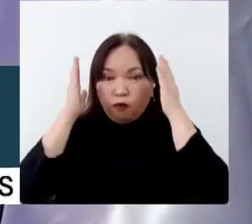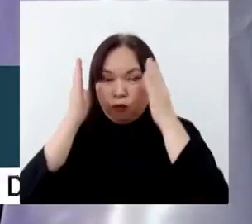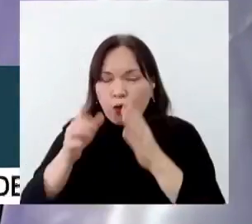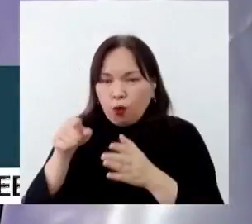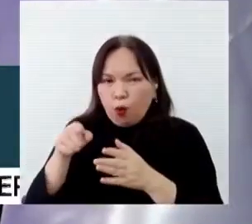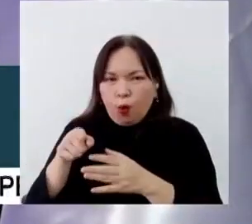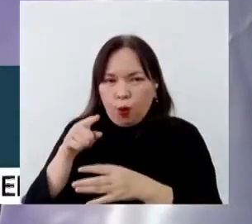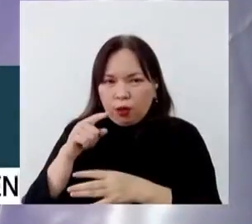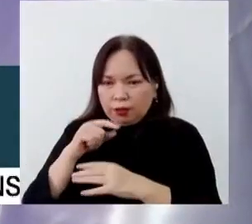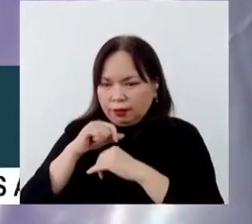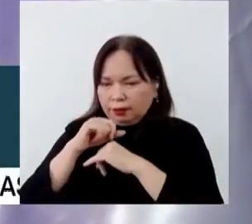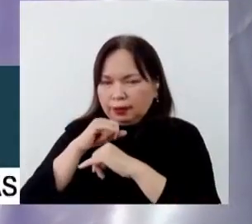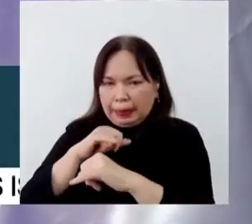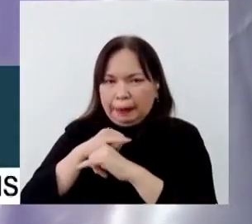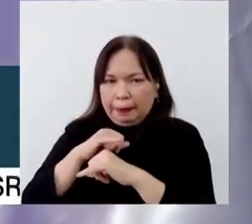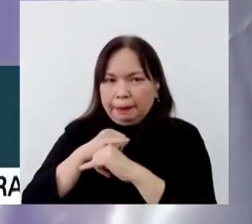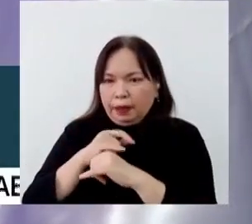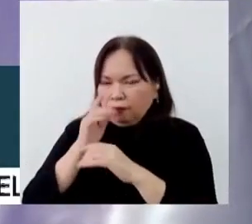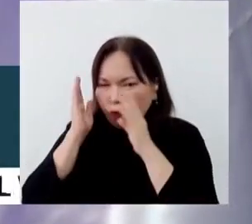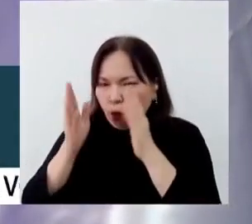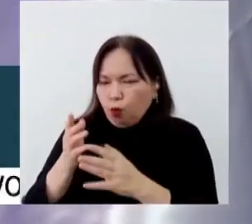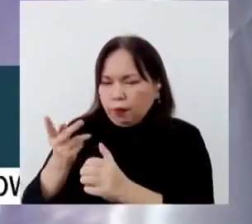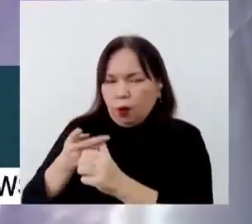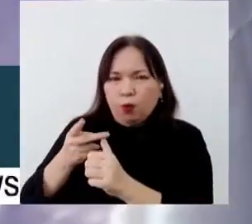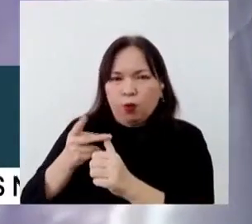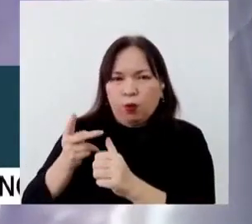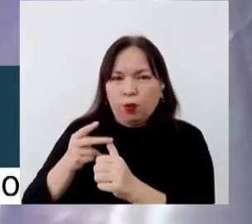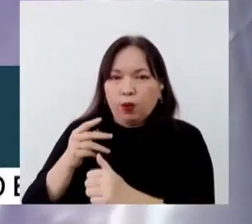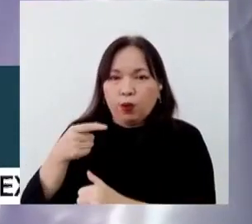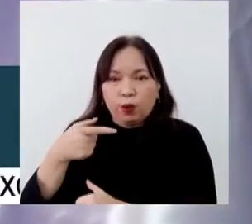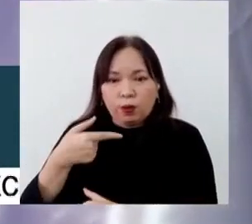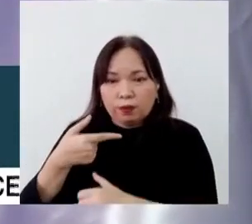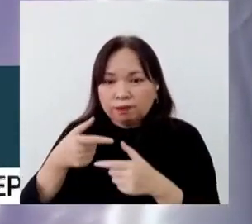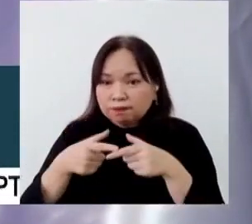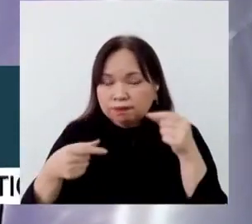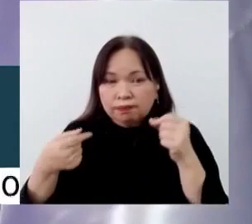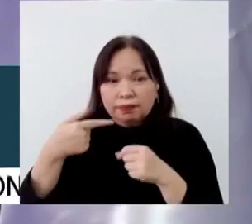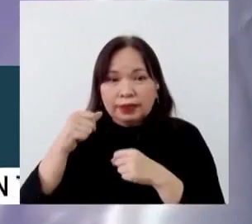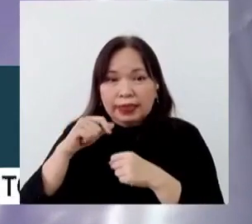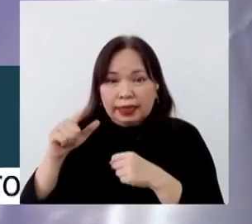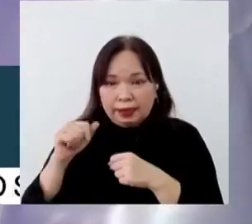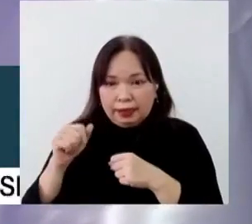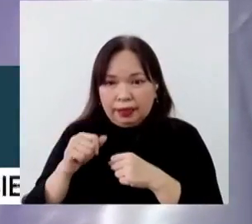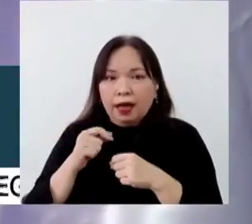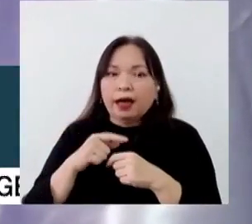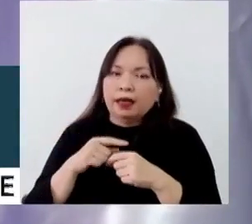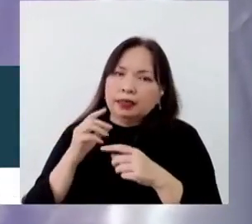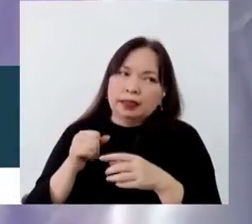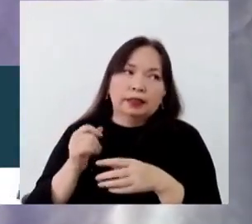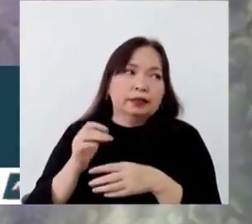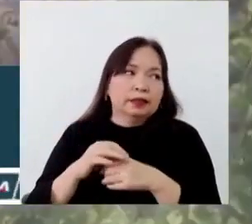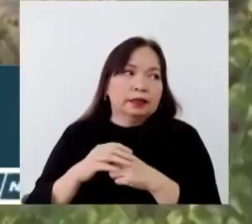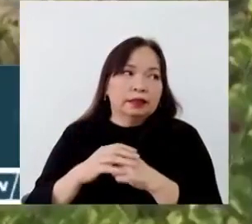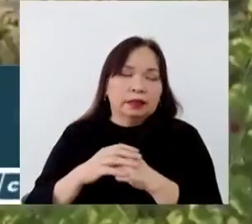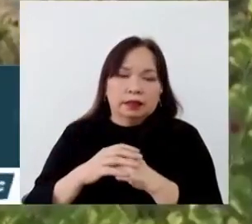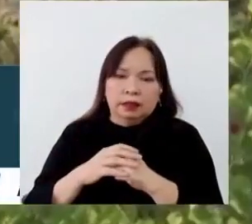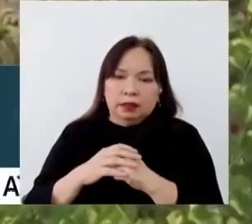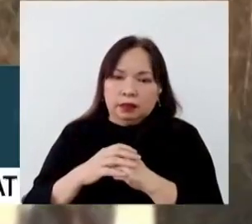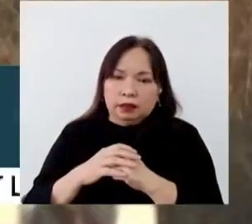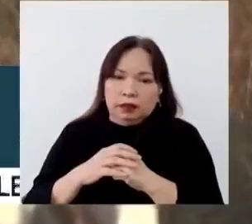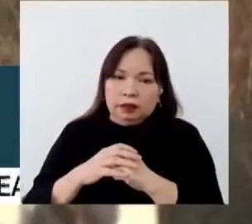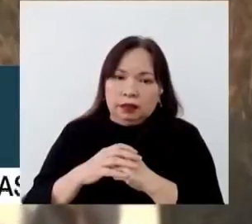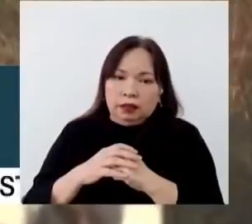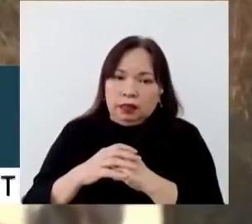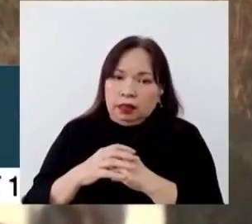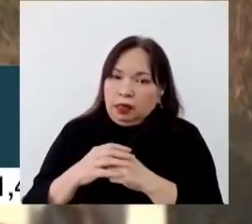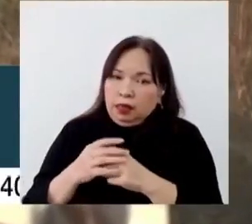on Gaza and the repatriation of our Filipinos from there. The president said that what is critical now